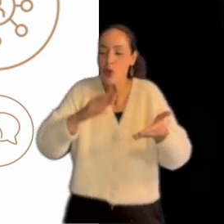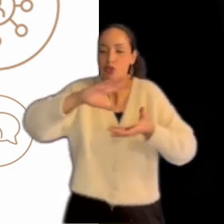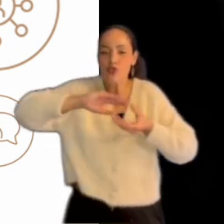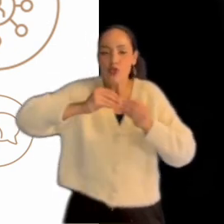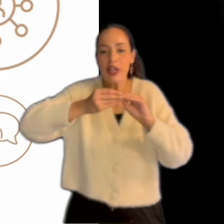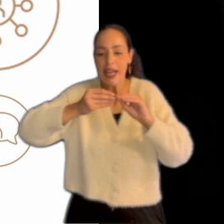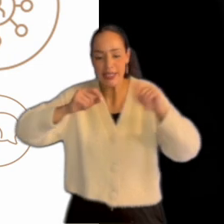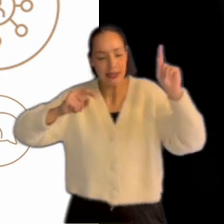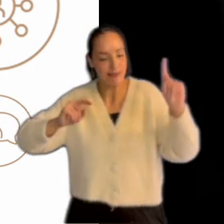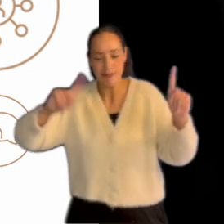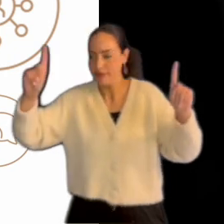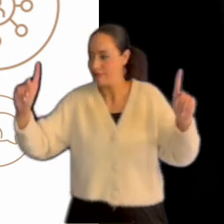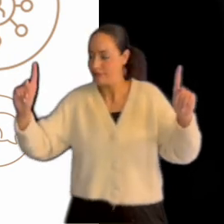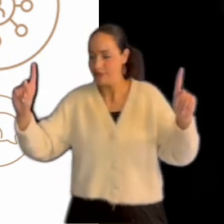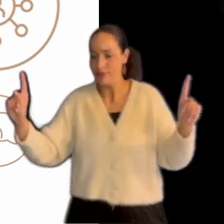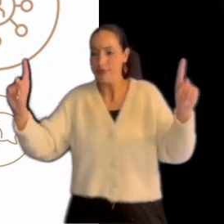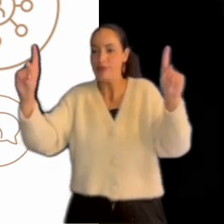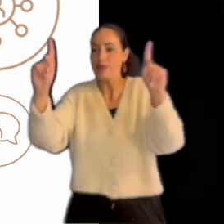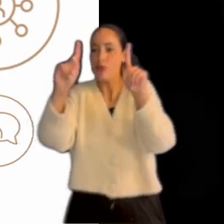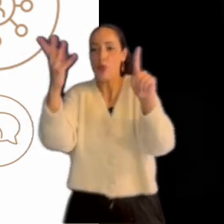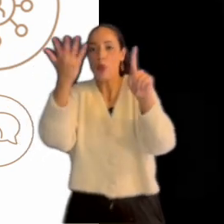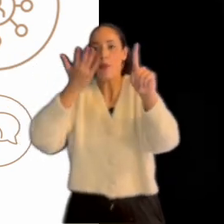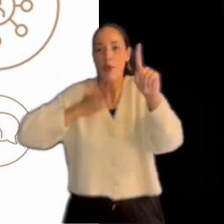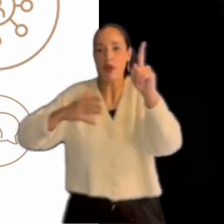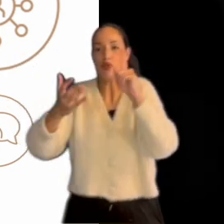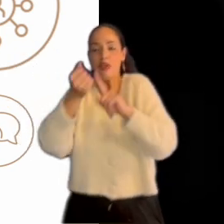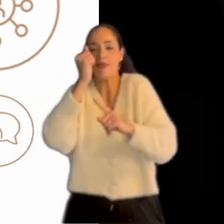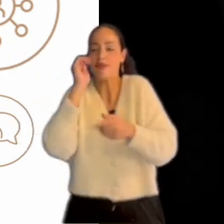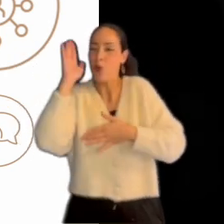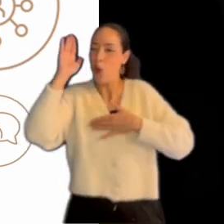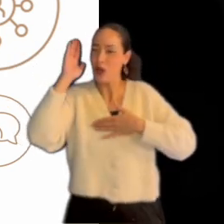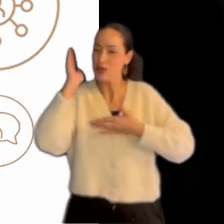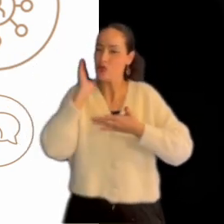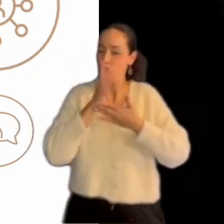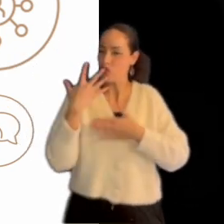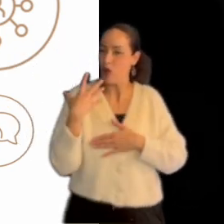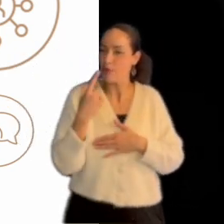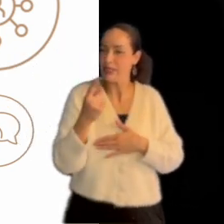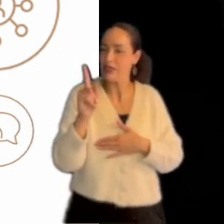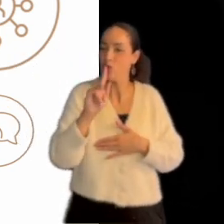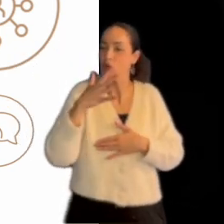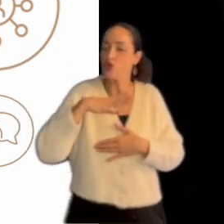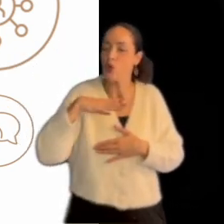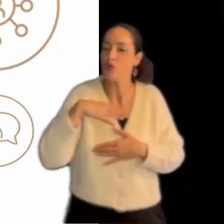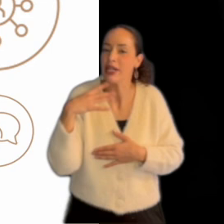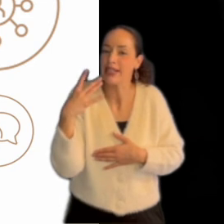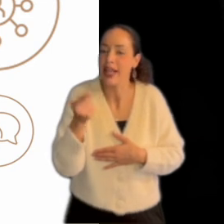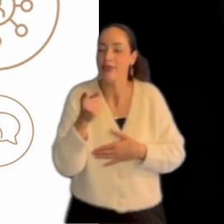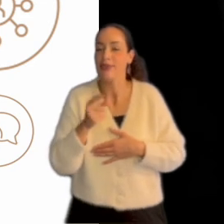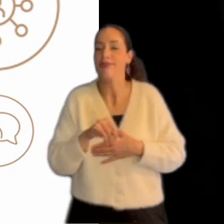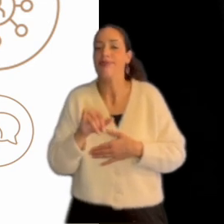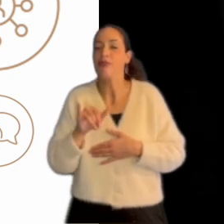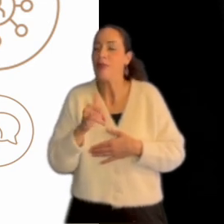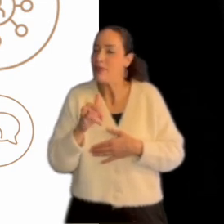might be waiting for us in the space beyond what we know. Most importantly, these maps have the potential to guide someone from disconnection to a place